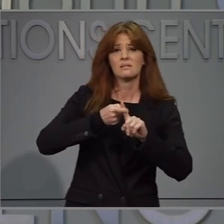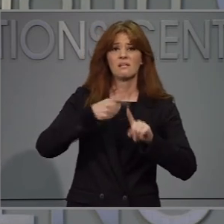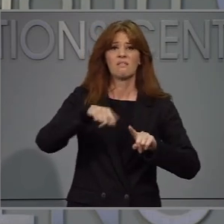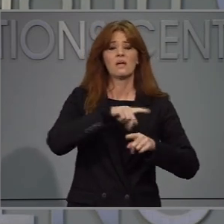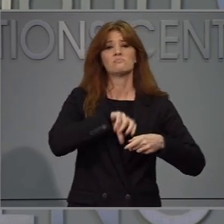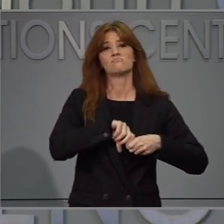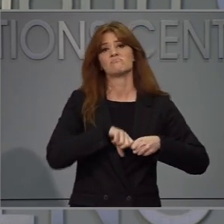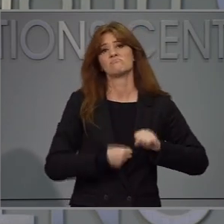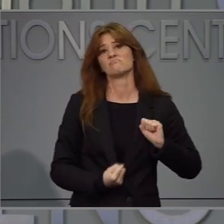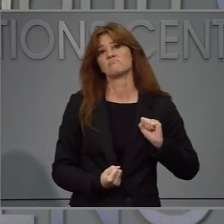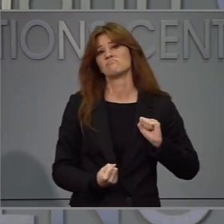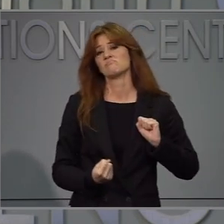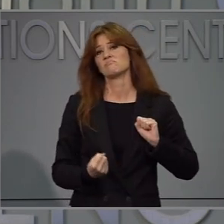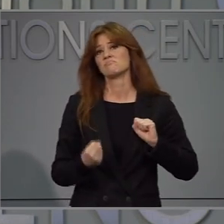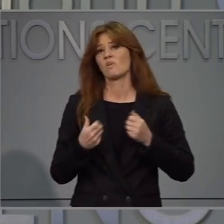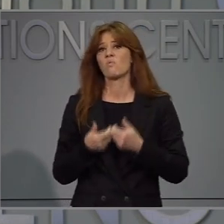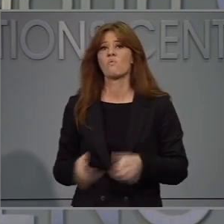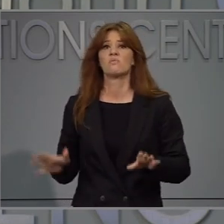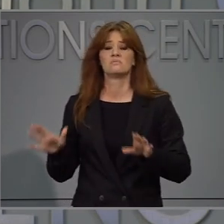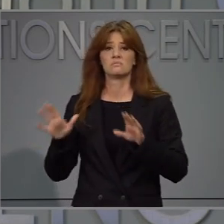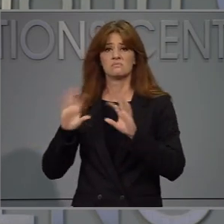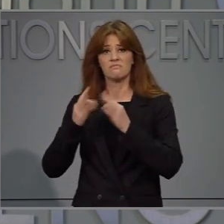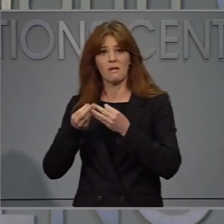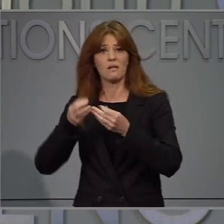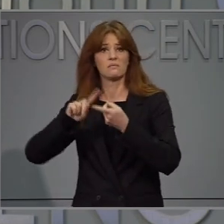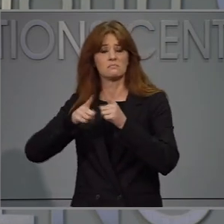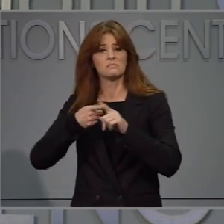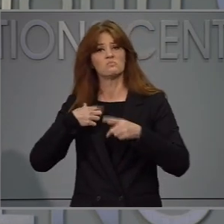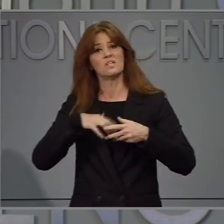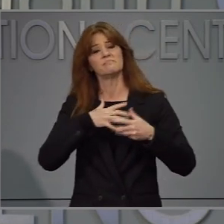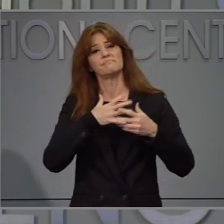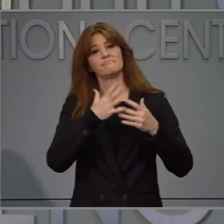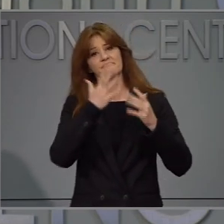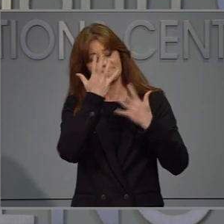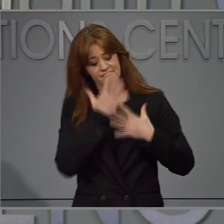suffering in the wake of their passing, and we mourn with them.